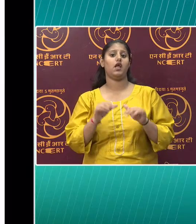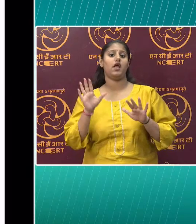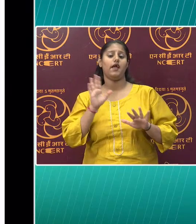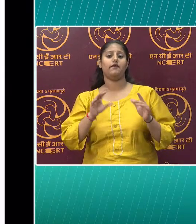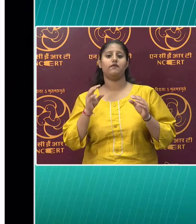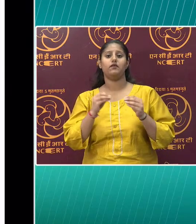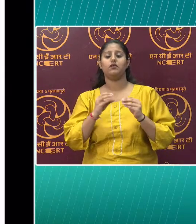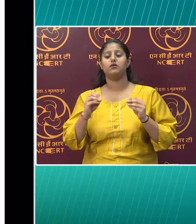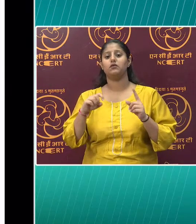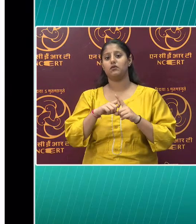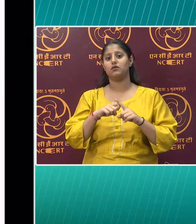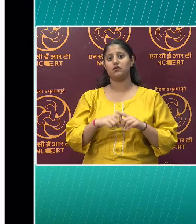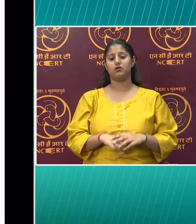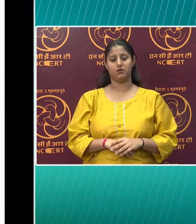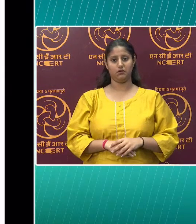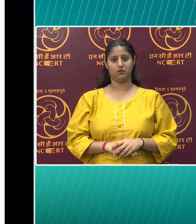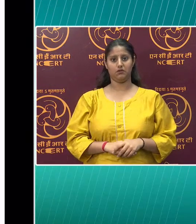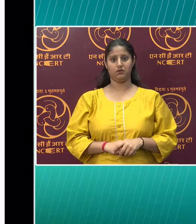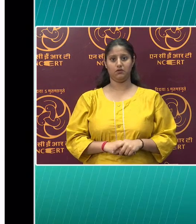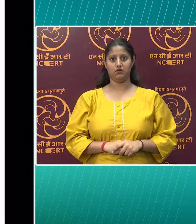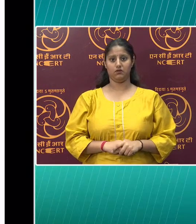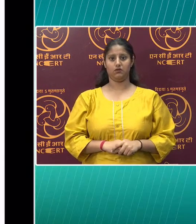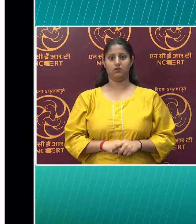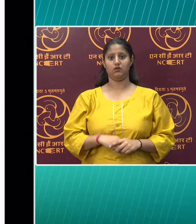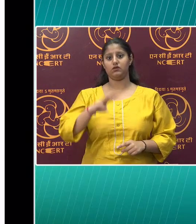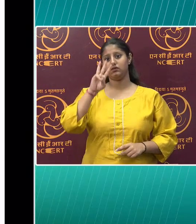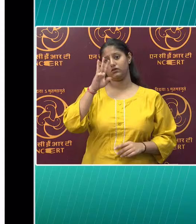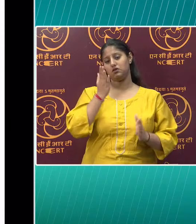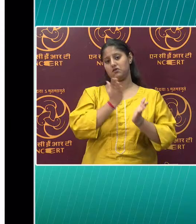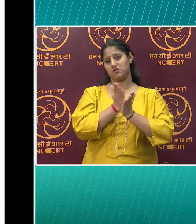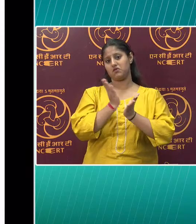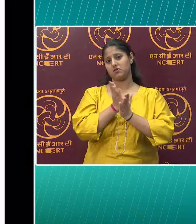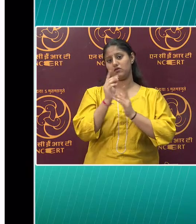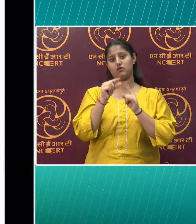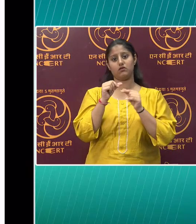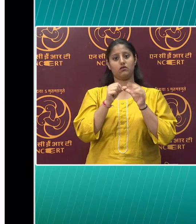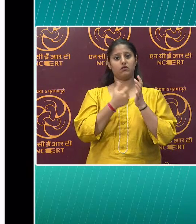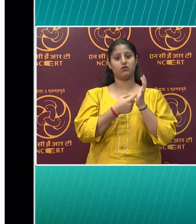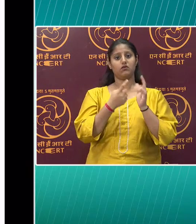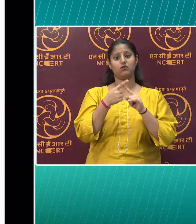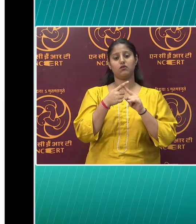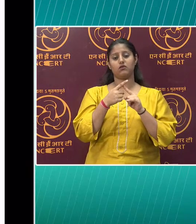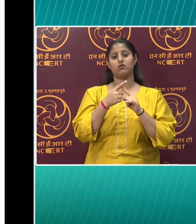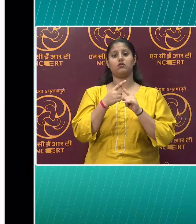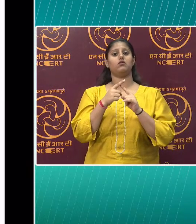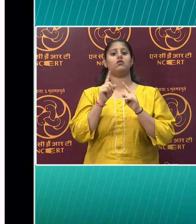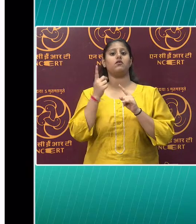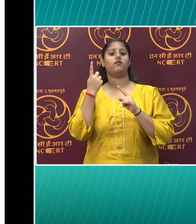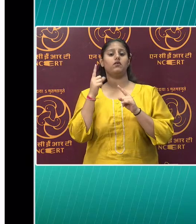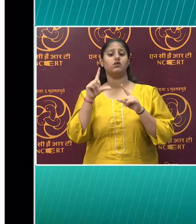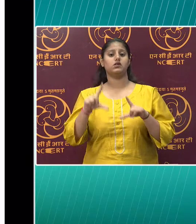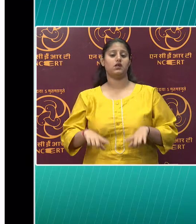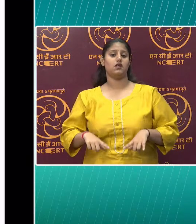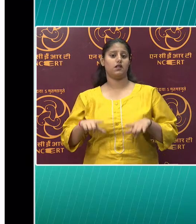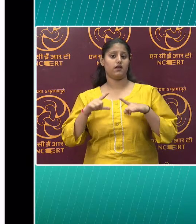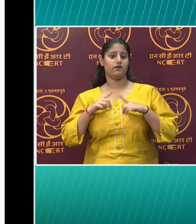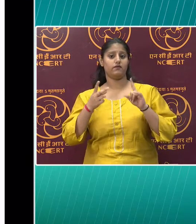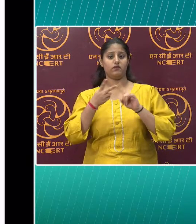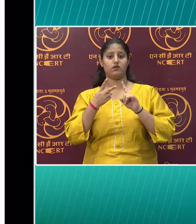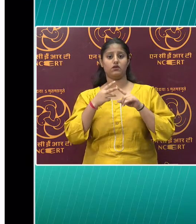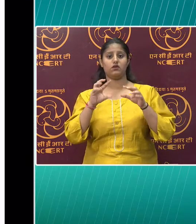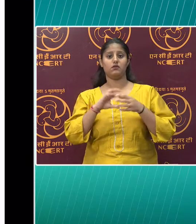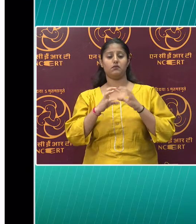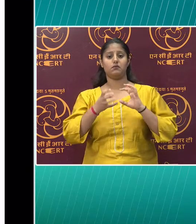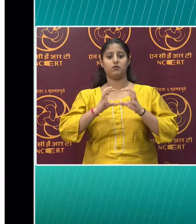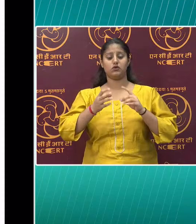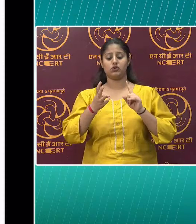Bodh. So there are three parts, as you can see: work with life forms, work with machines and materials, work with in